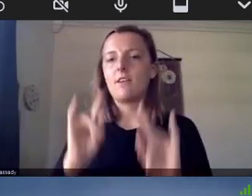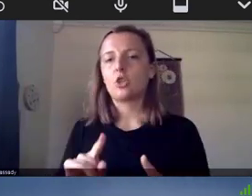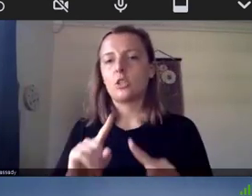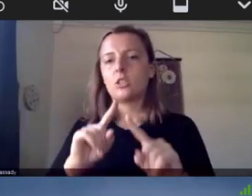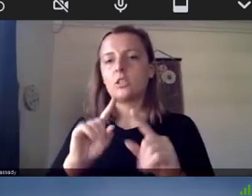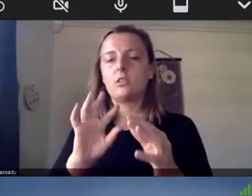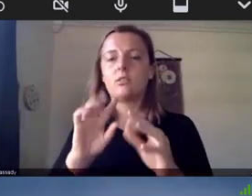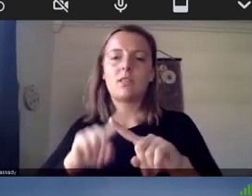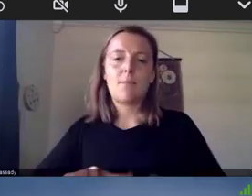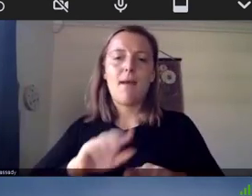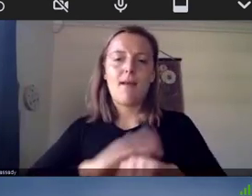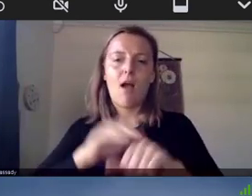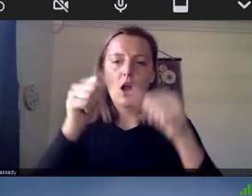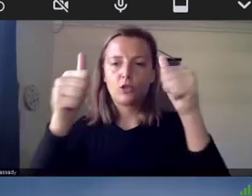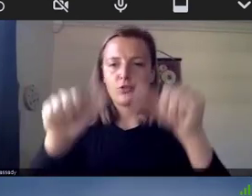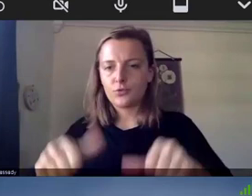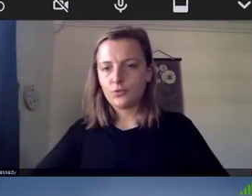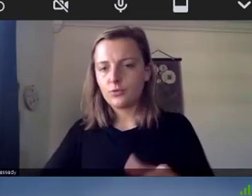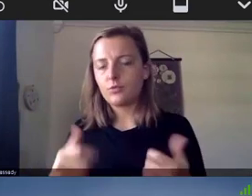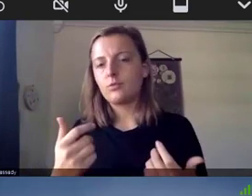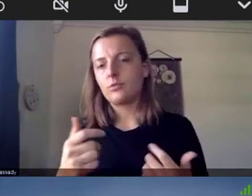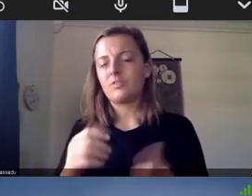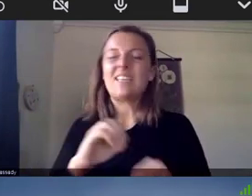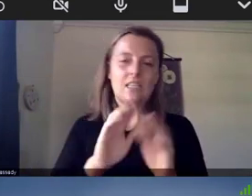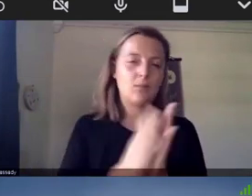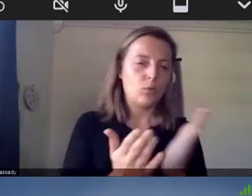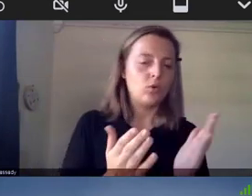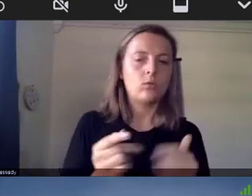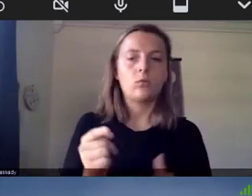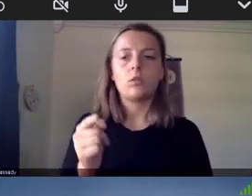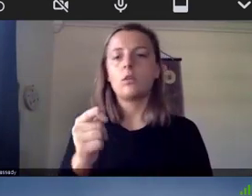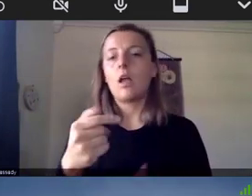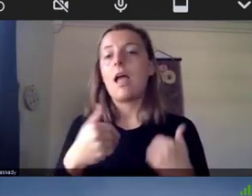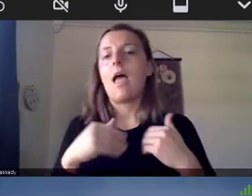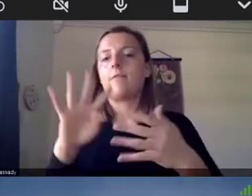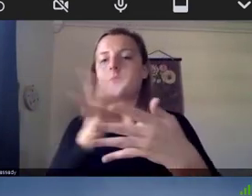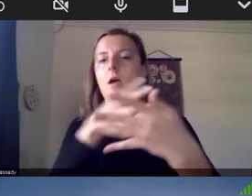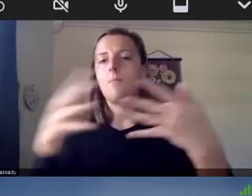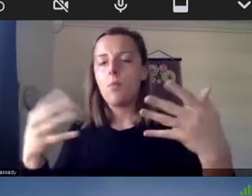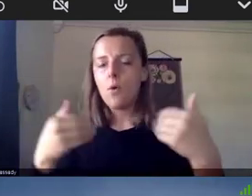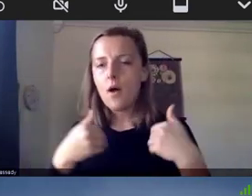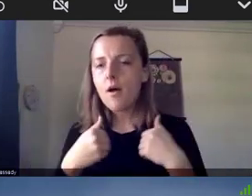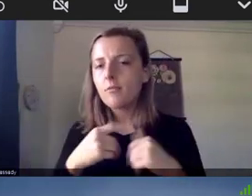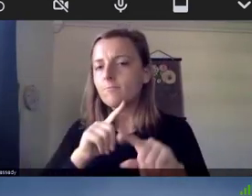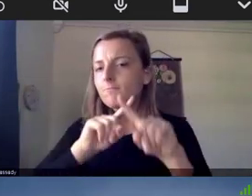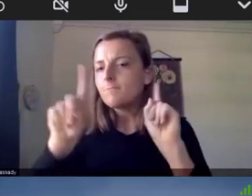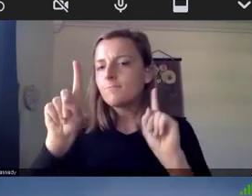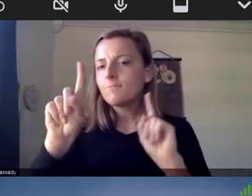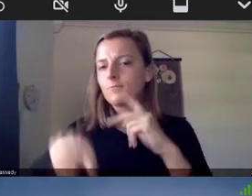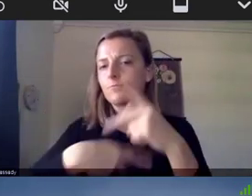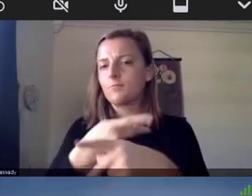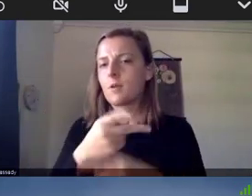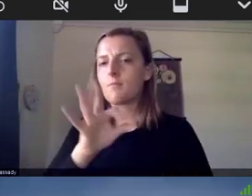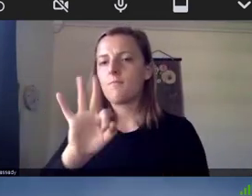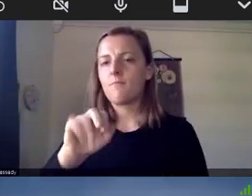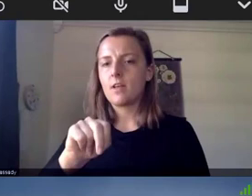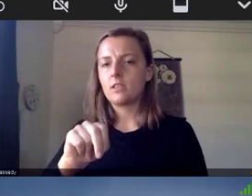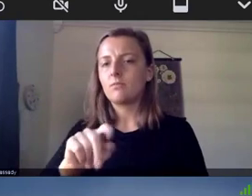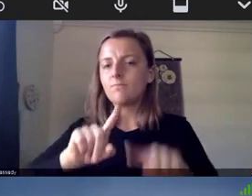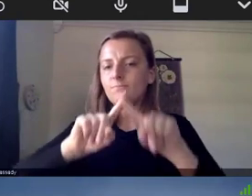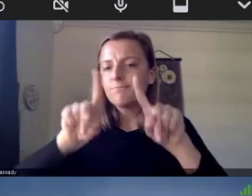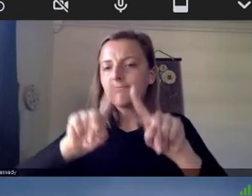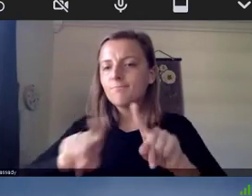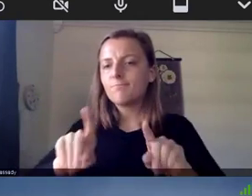there's tables that say for different types of fins, we have all these different types of equations, right? And we can use those. So